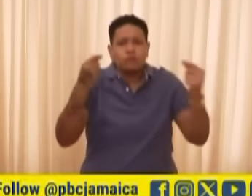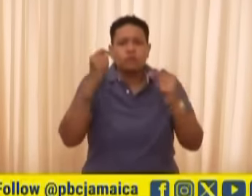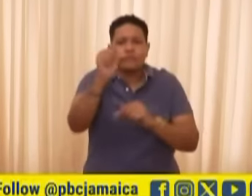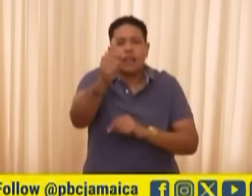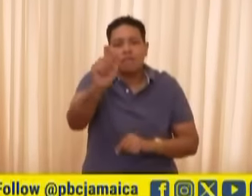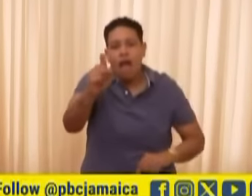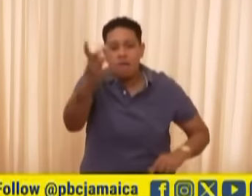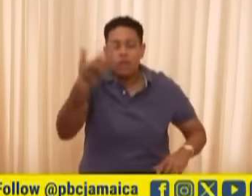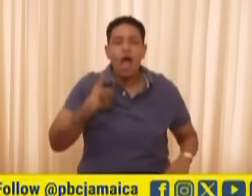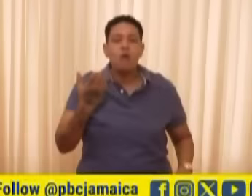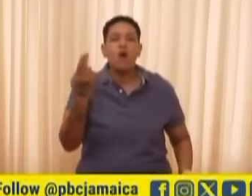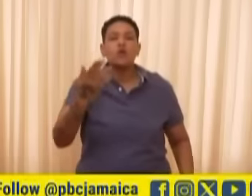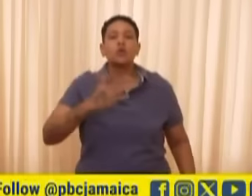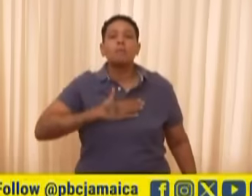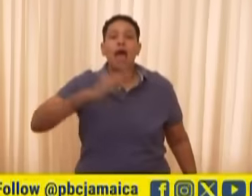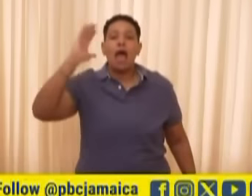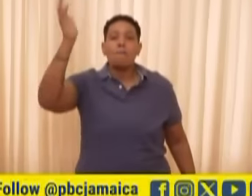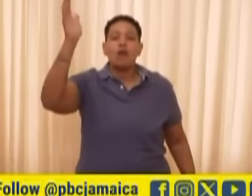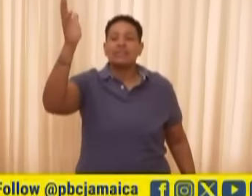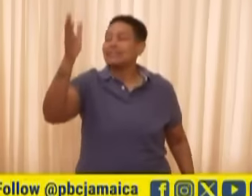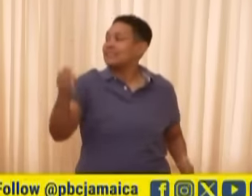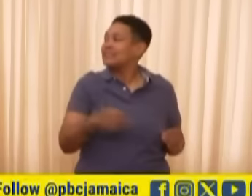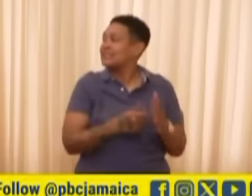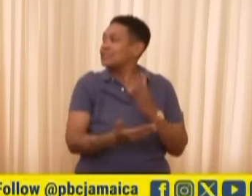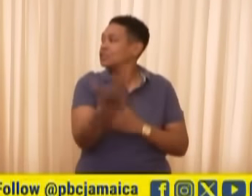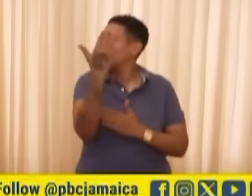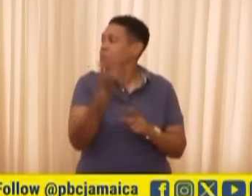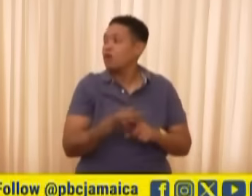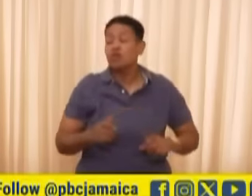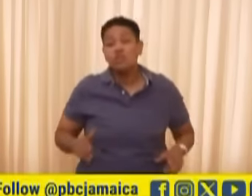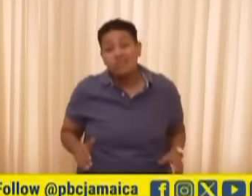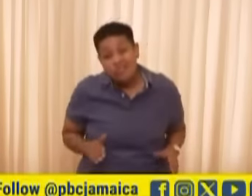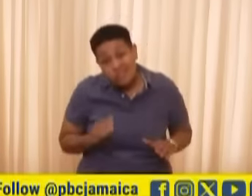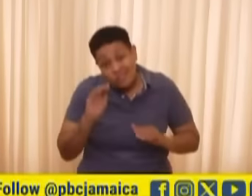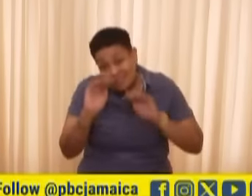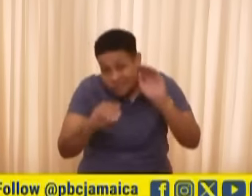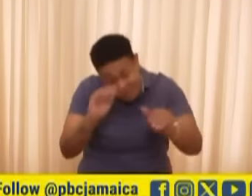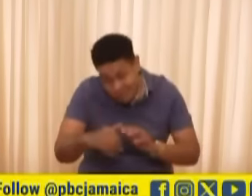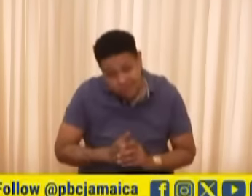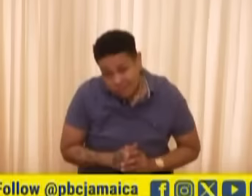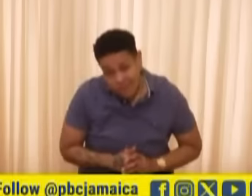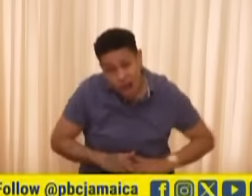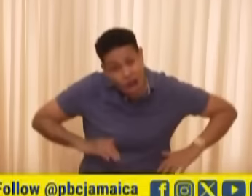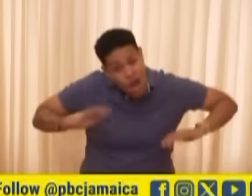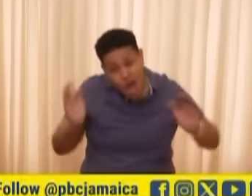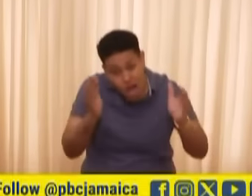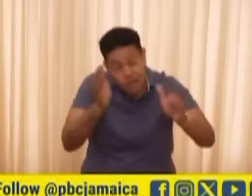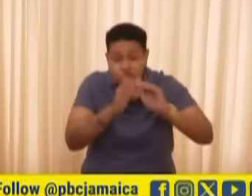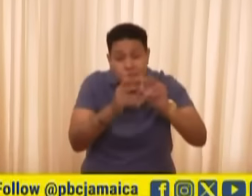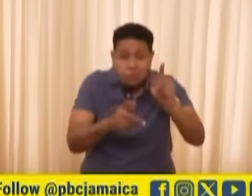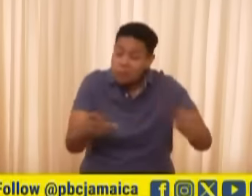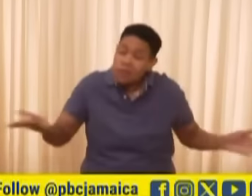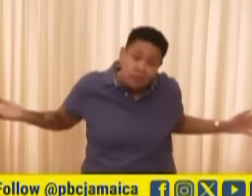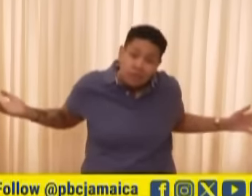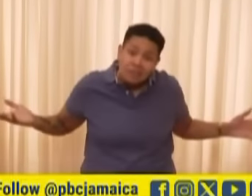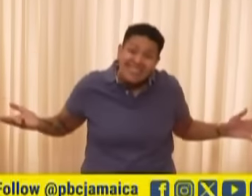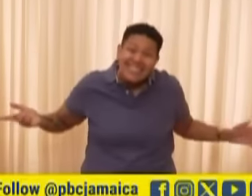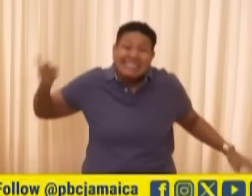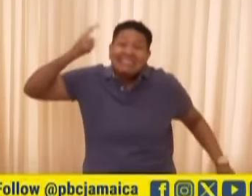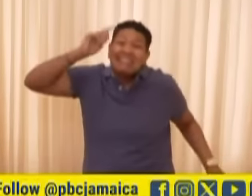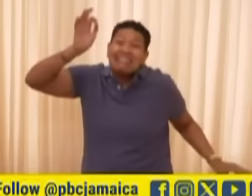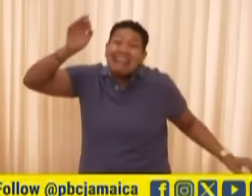use my presentation this morning to urge Jamaicans to take